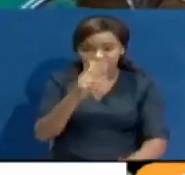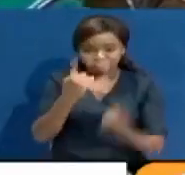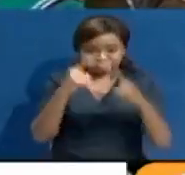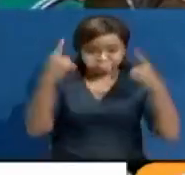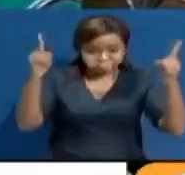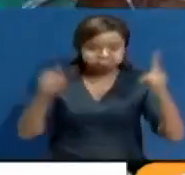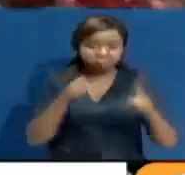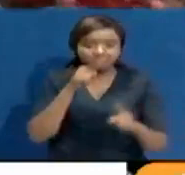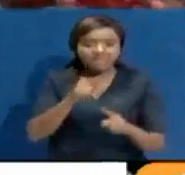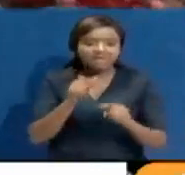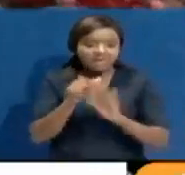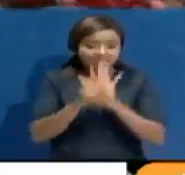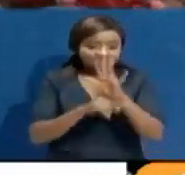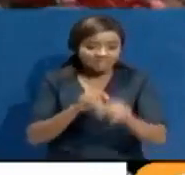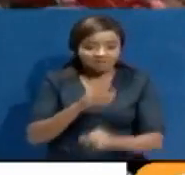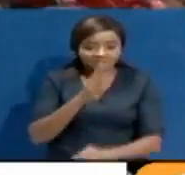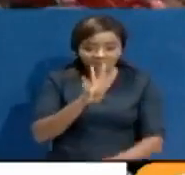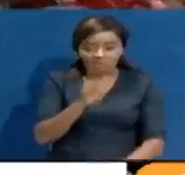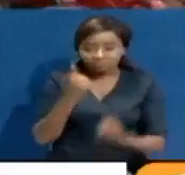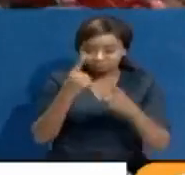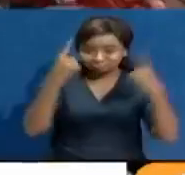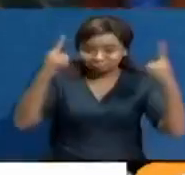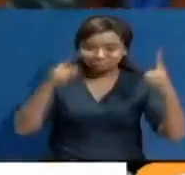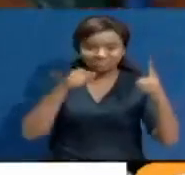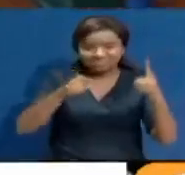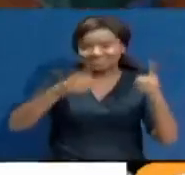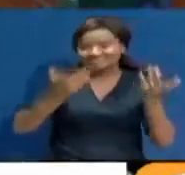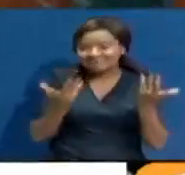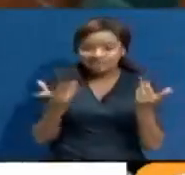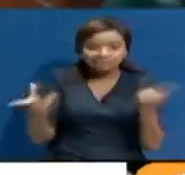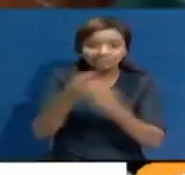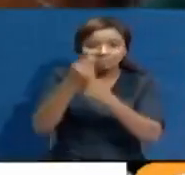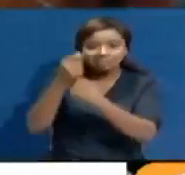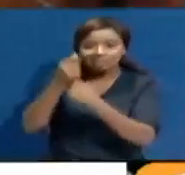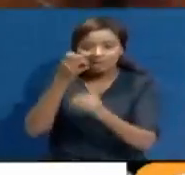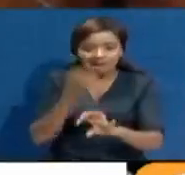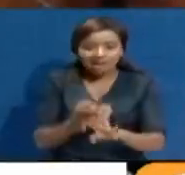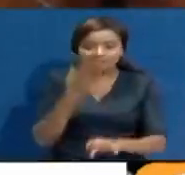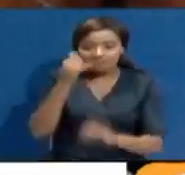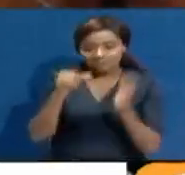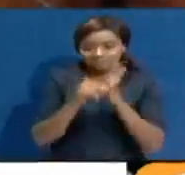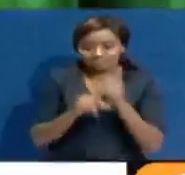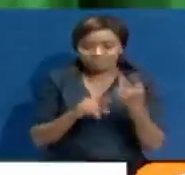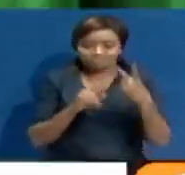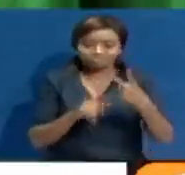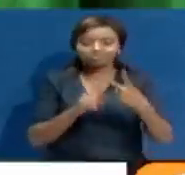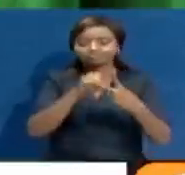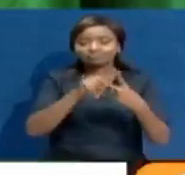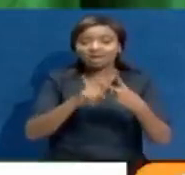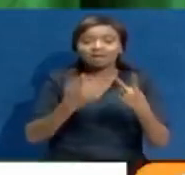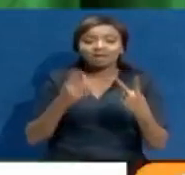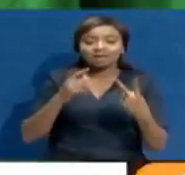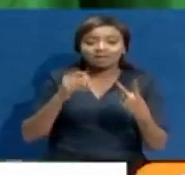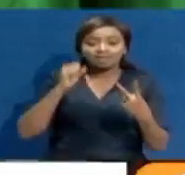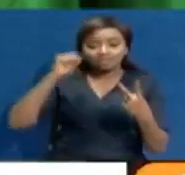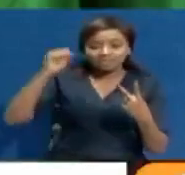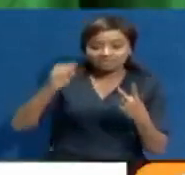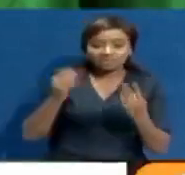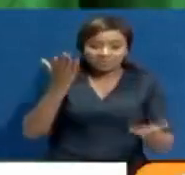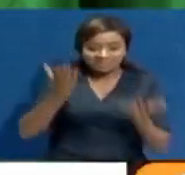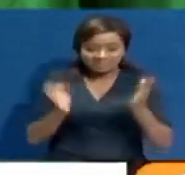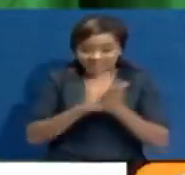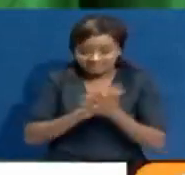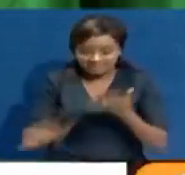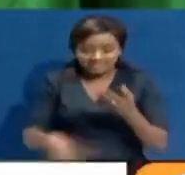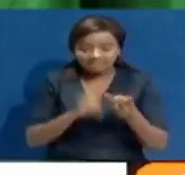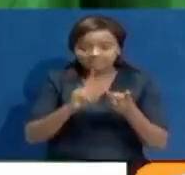has been slowed down by the prevailing political situation, coupled with the COVID-19 pandemic. Universal health care is one of the